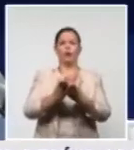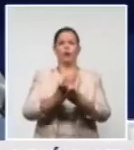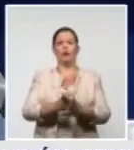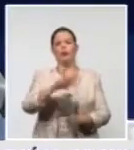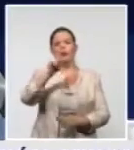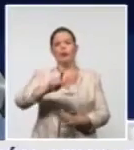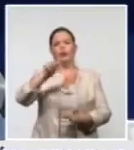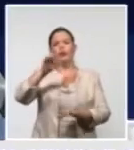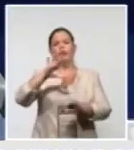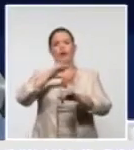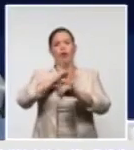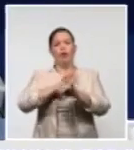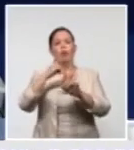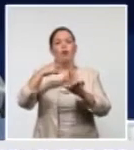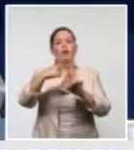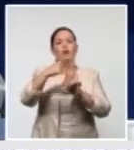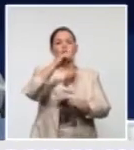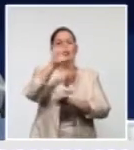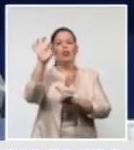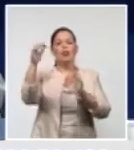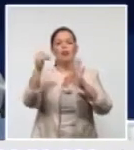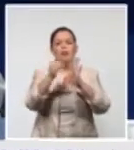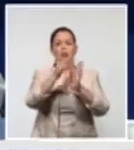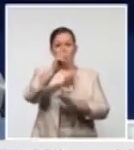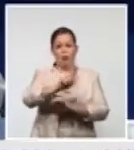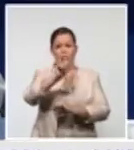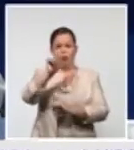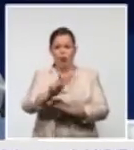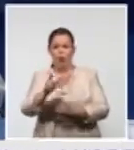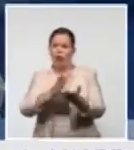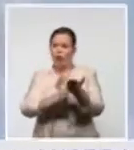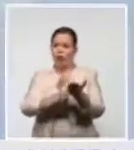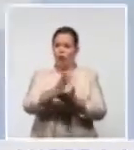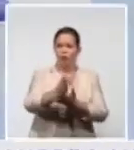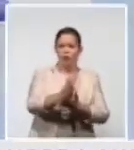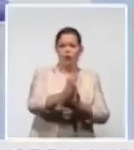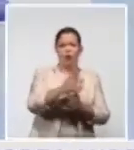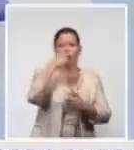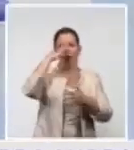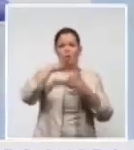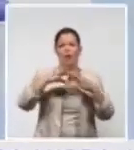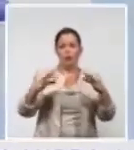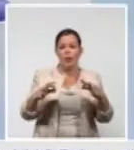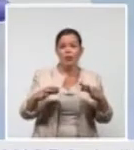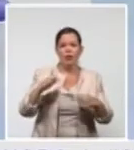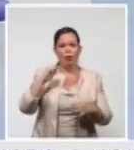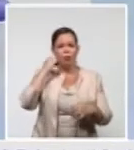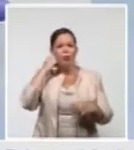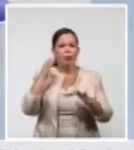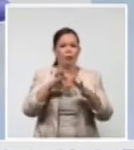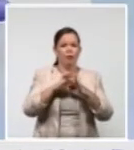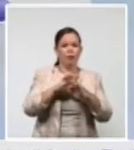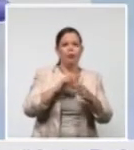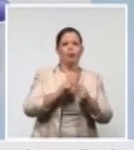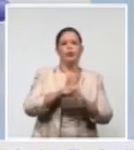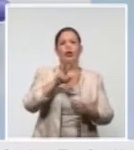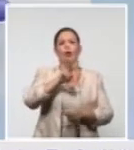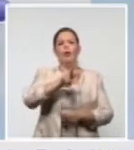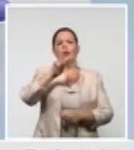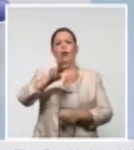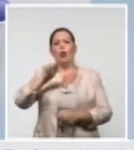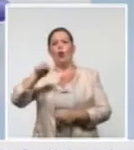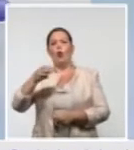Yesterday's results mean that Artemisa continues to be the province with the highest confirmed case